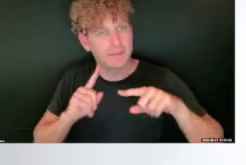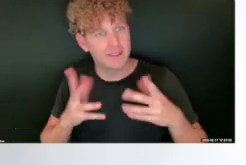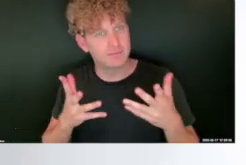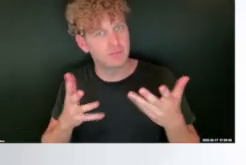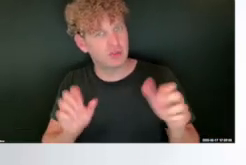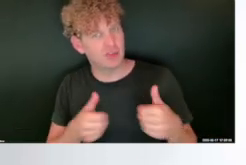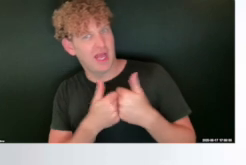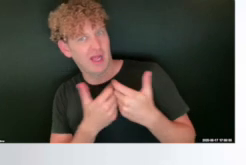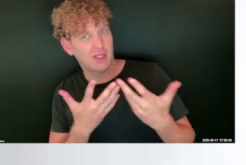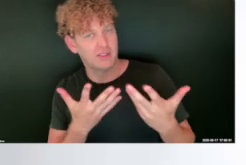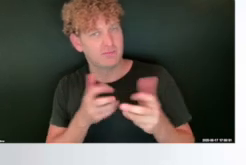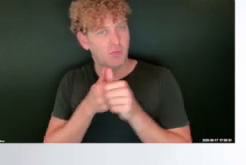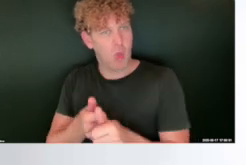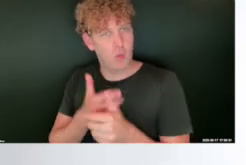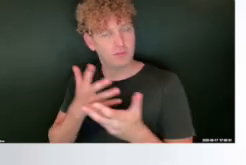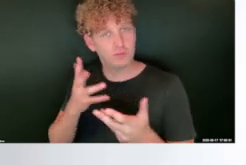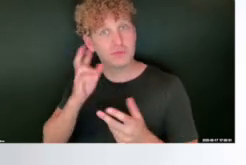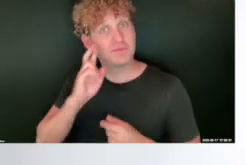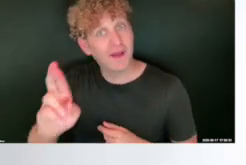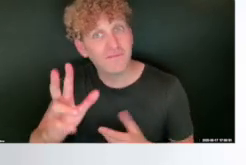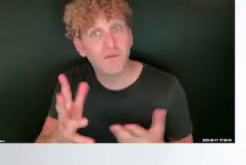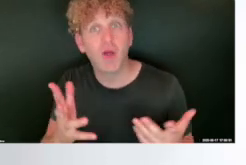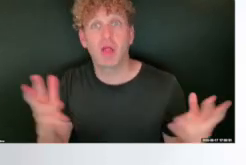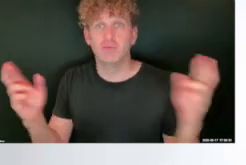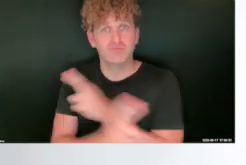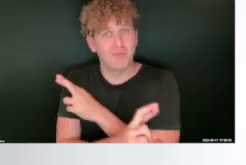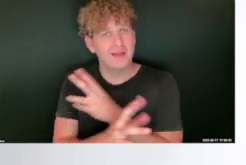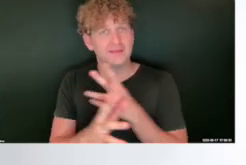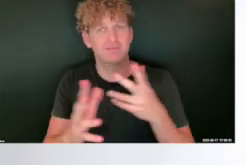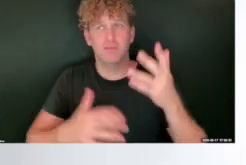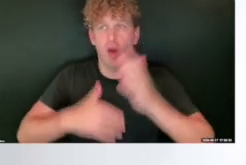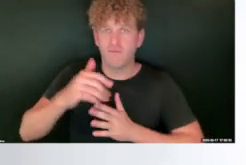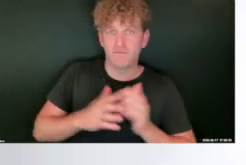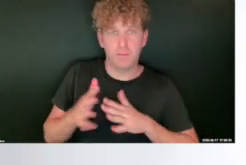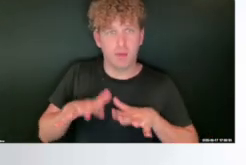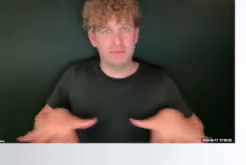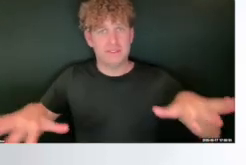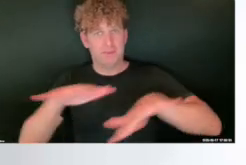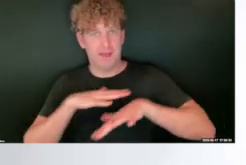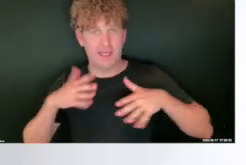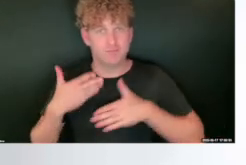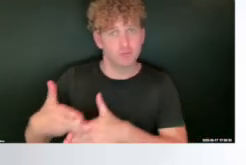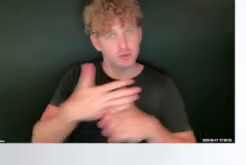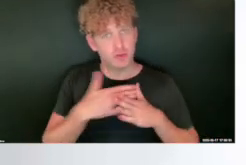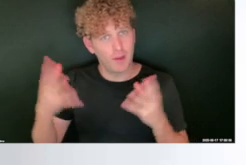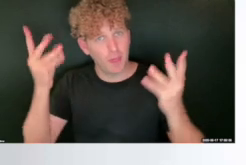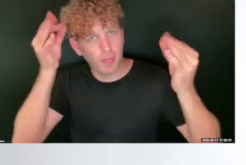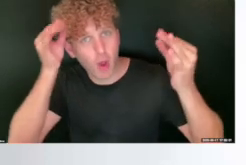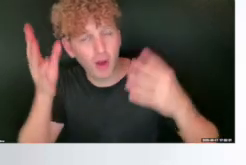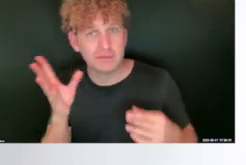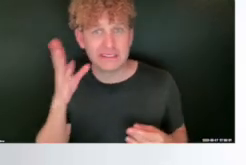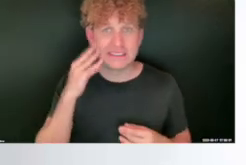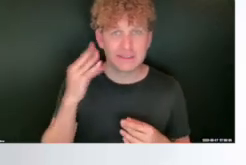daytime funding plan meeting. This was the kickoff workshop, fiscal year 2025 to 2026 Clean Transportation Incentives Funding